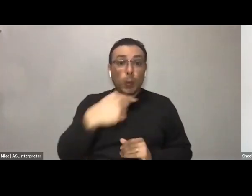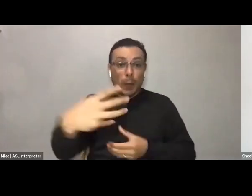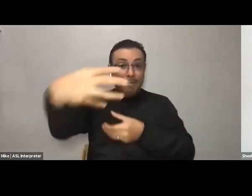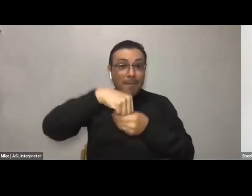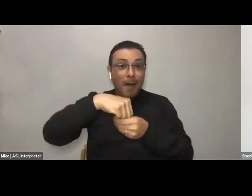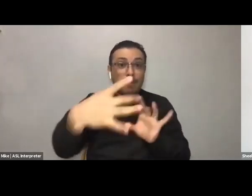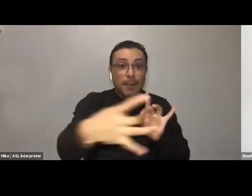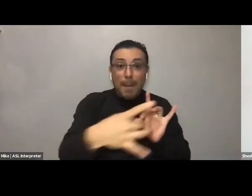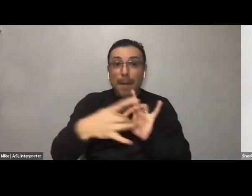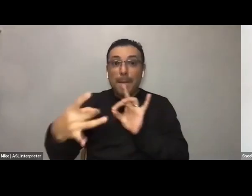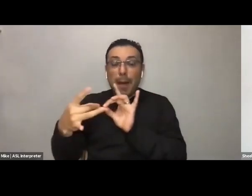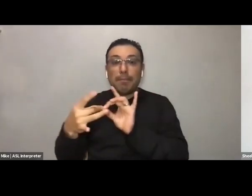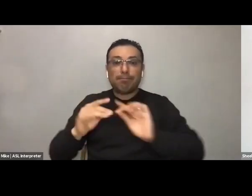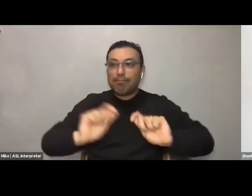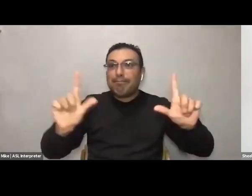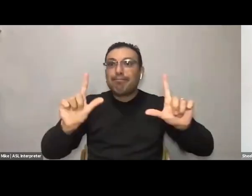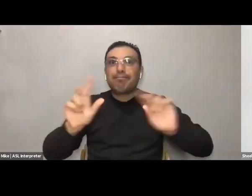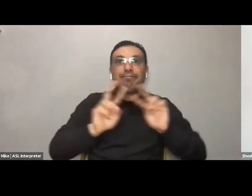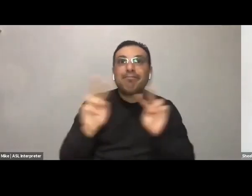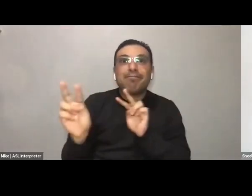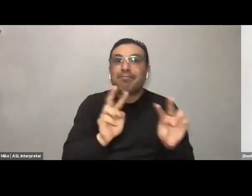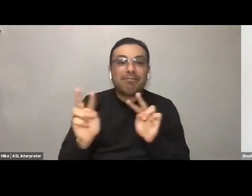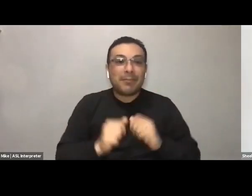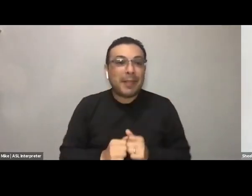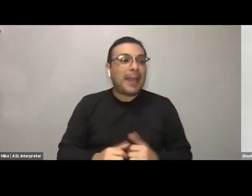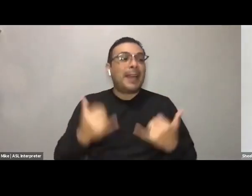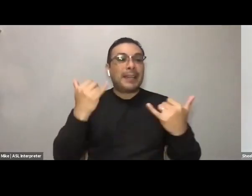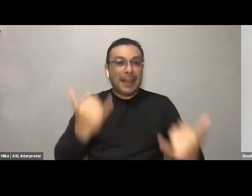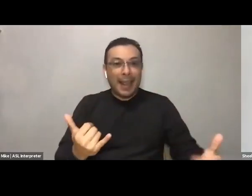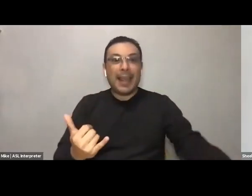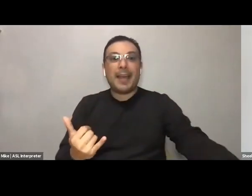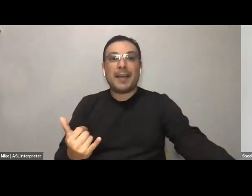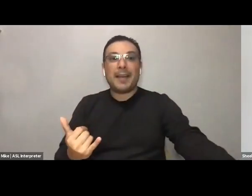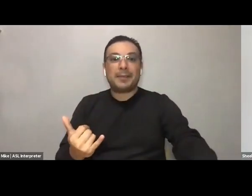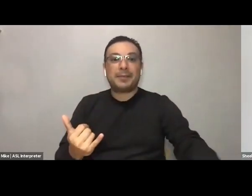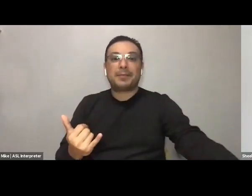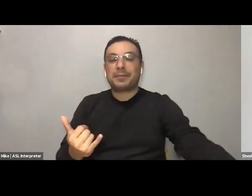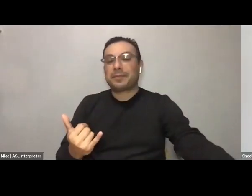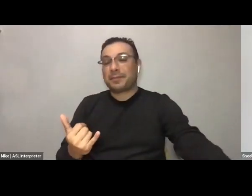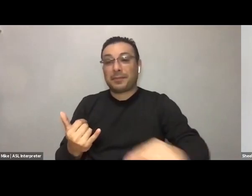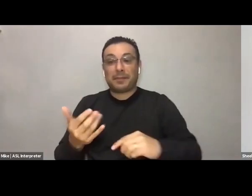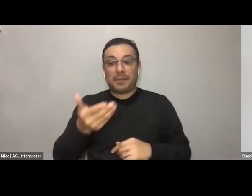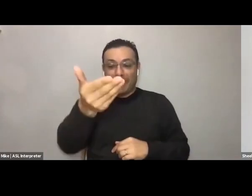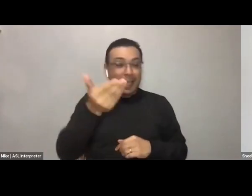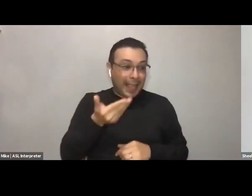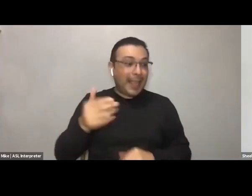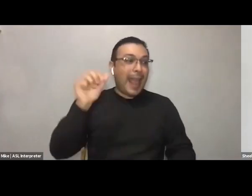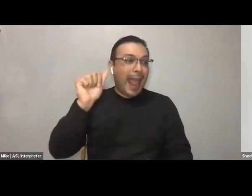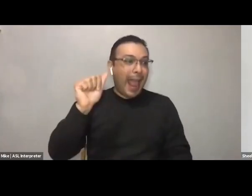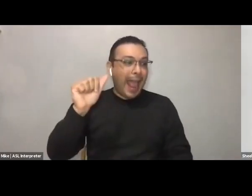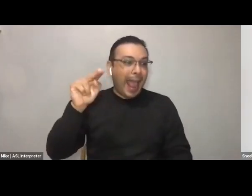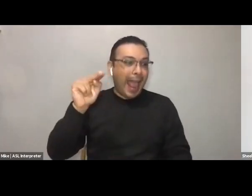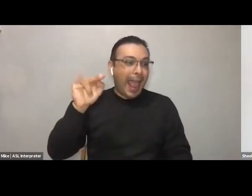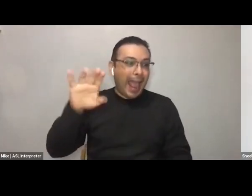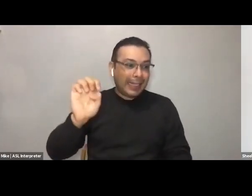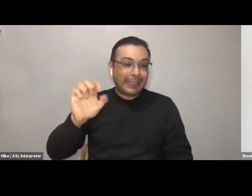to introduce Annie Leist. We are very excited to have Annie Leist as our moderator today. Some of